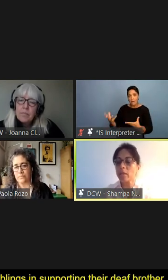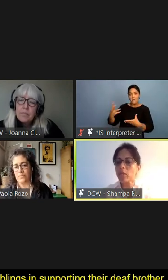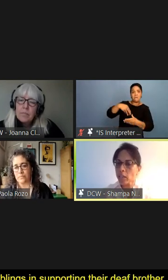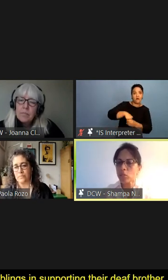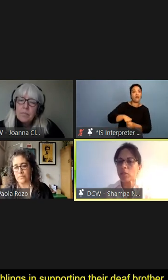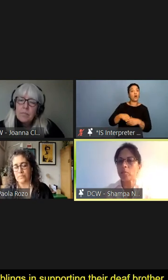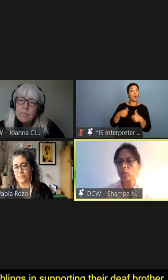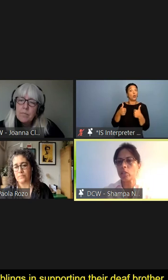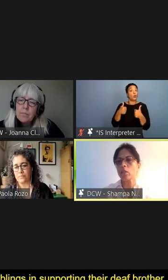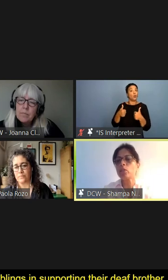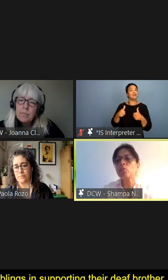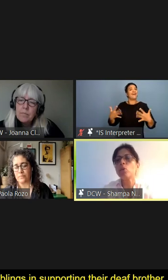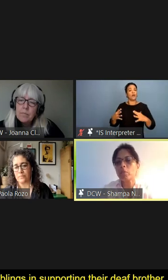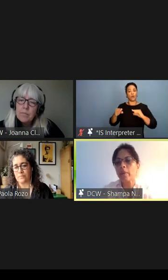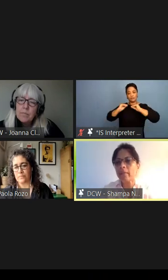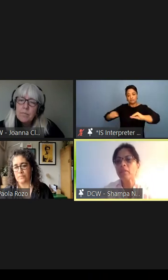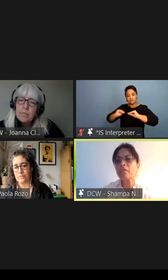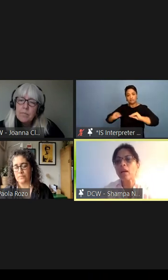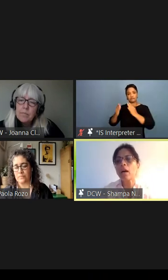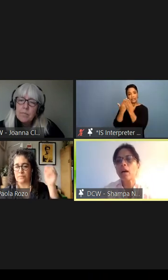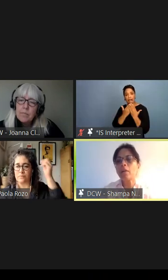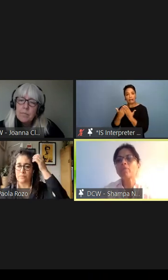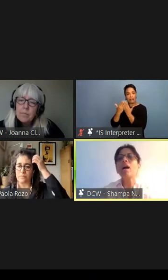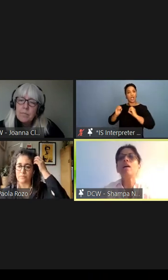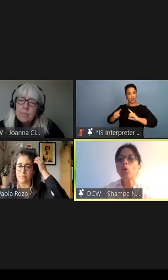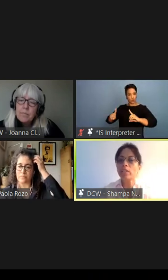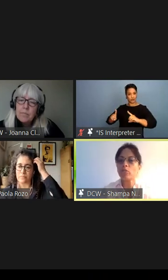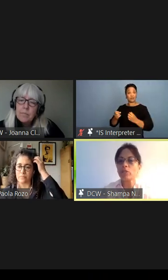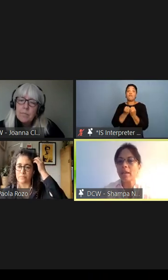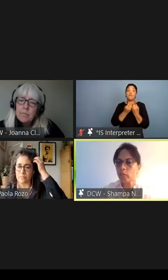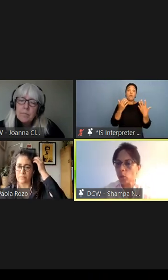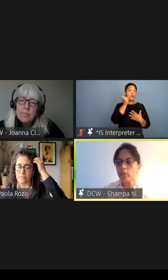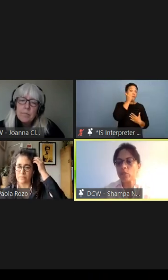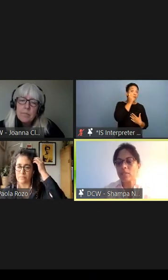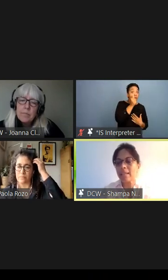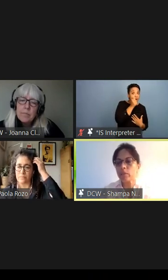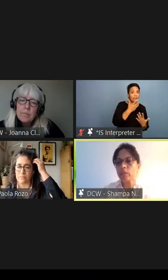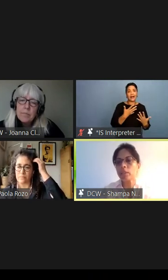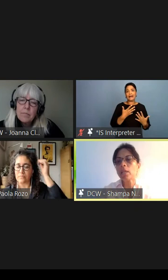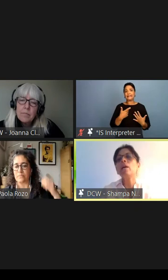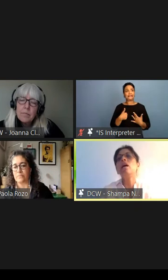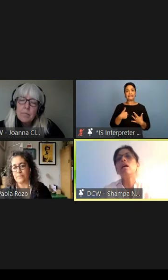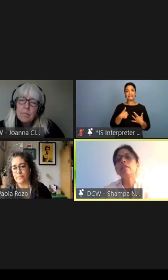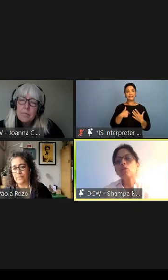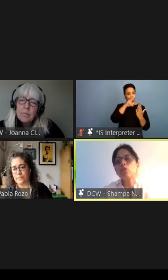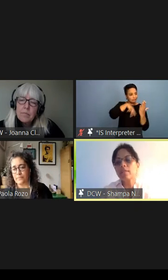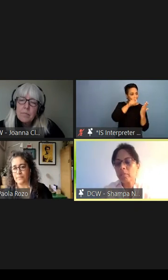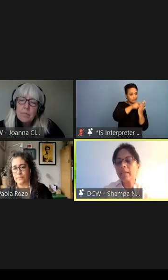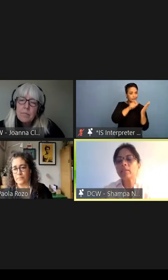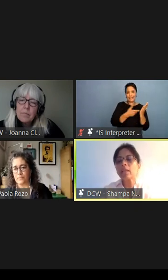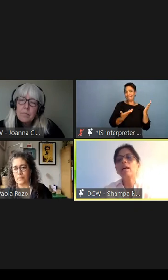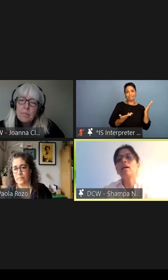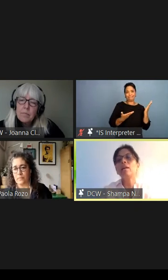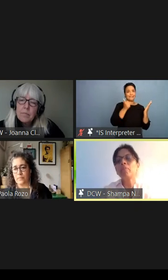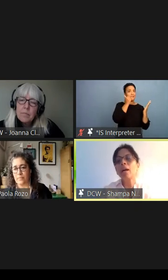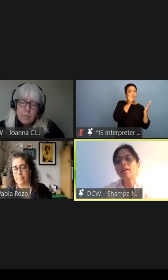comes to education in particular, because most parents are have low literacy levels. And so the